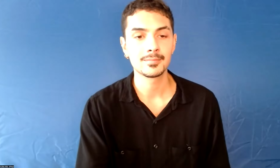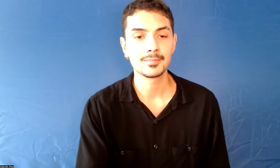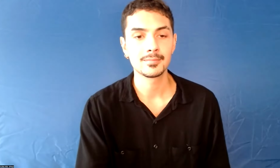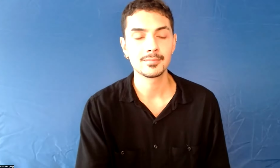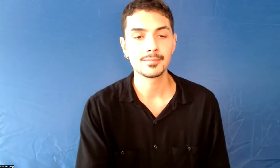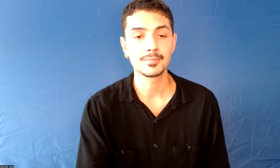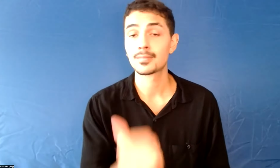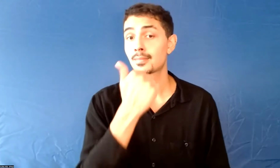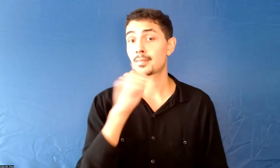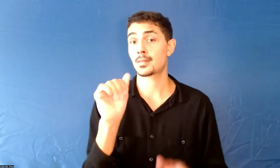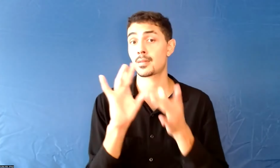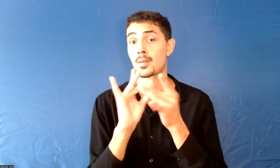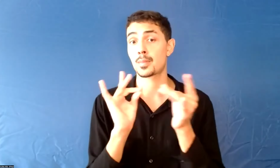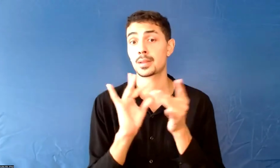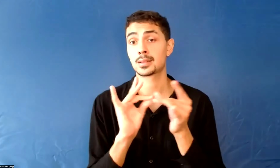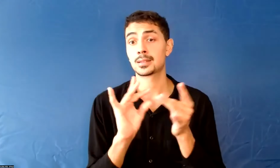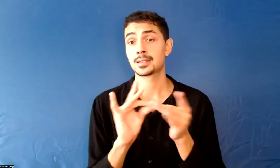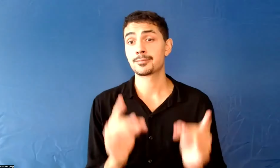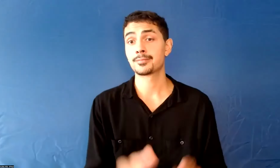Any other comments